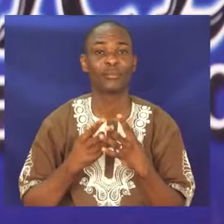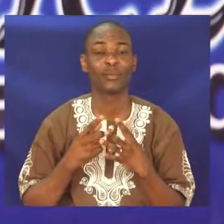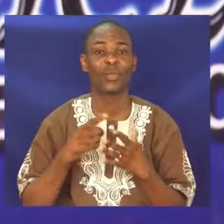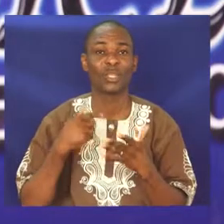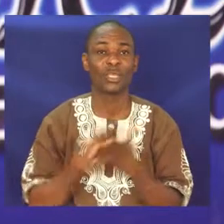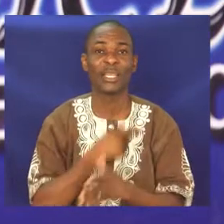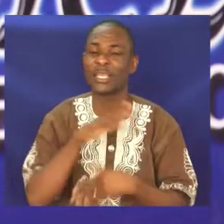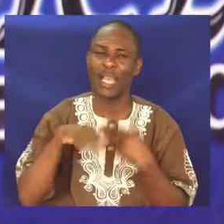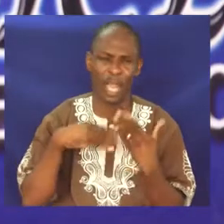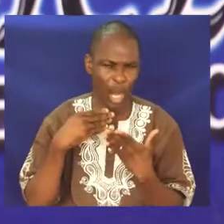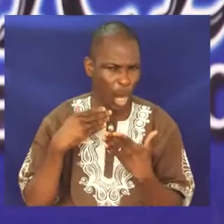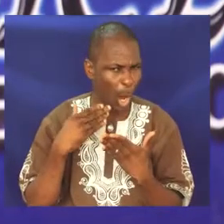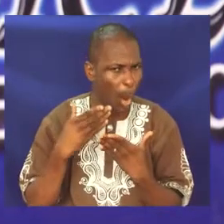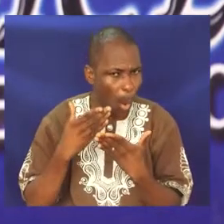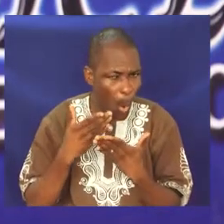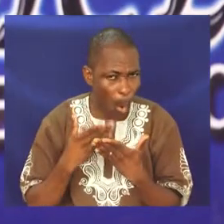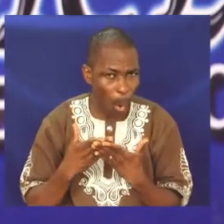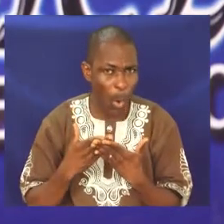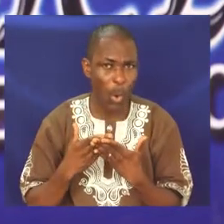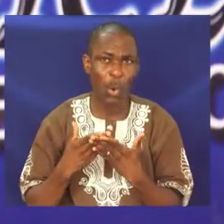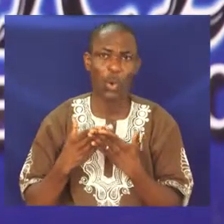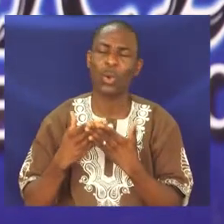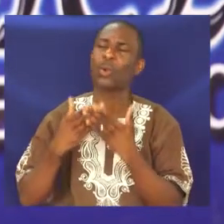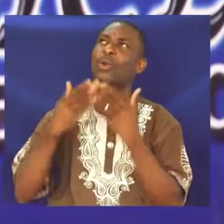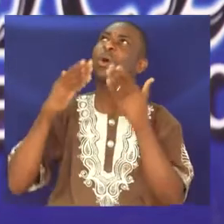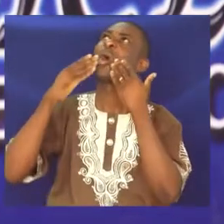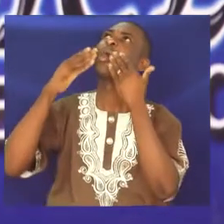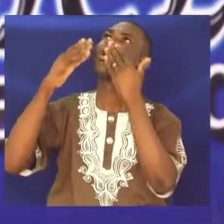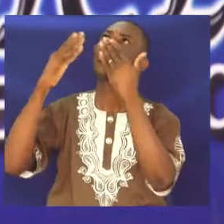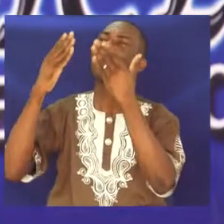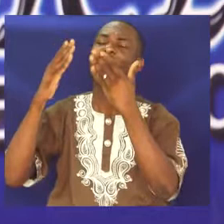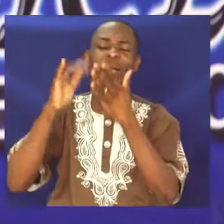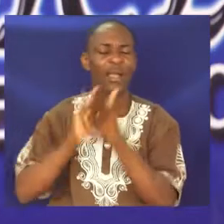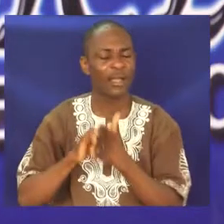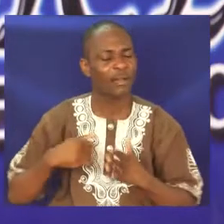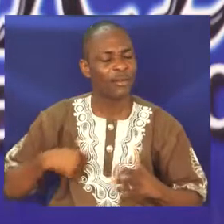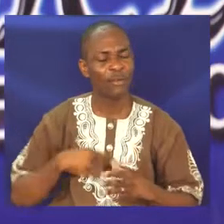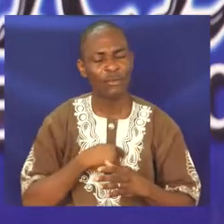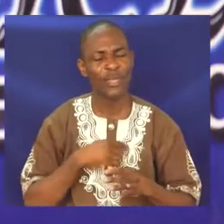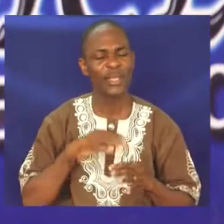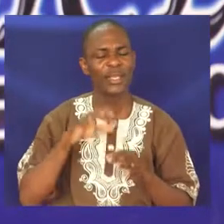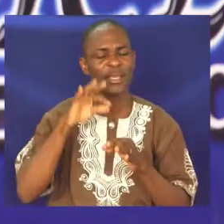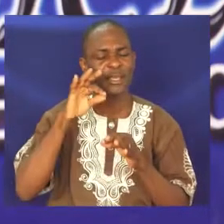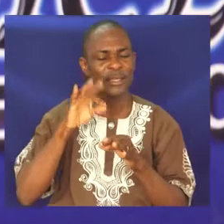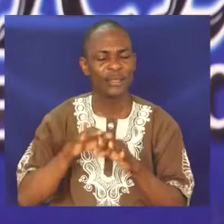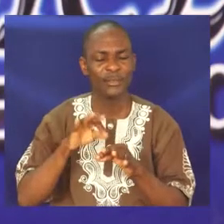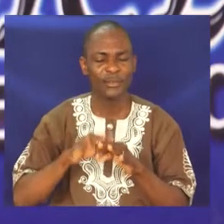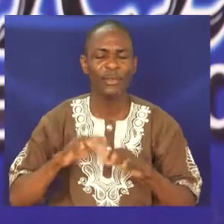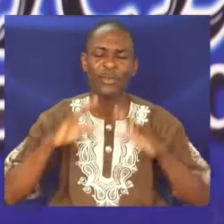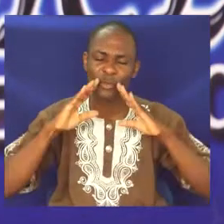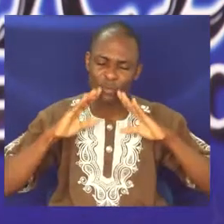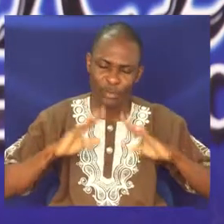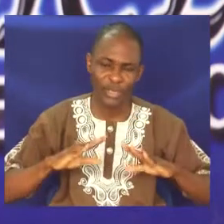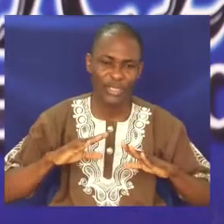aseda emma ono otumfo onyankopon so amma we nu nyina aye ho na oman Ghana